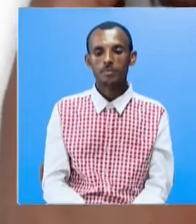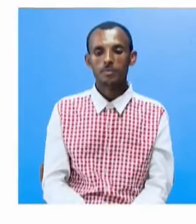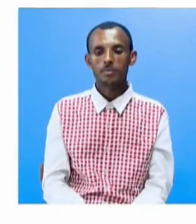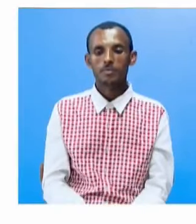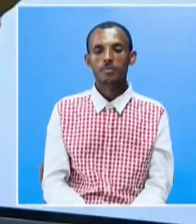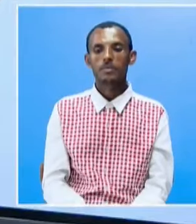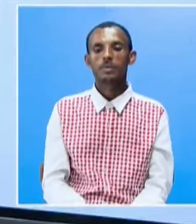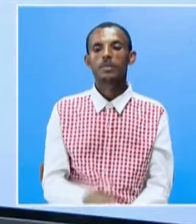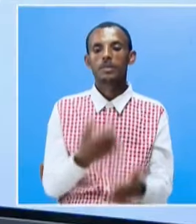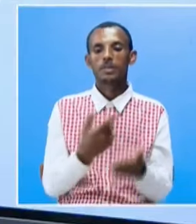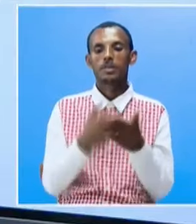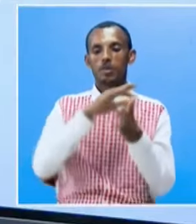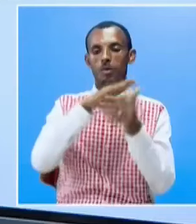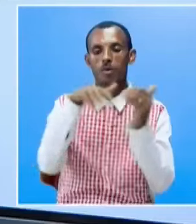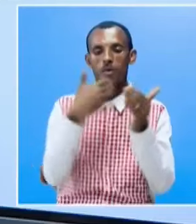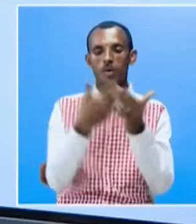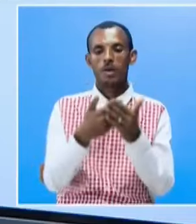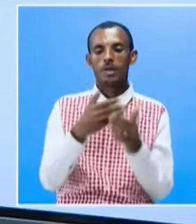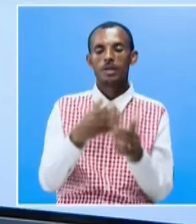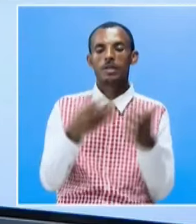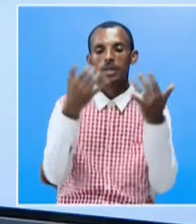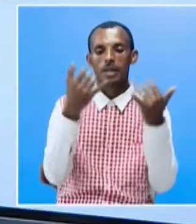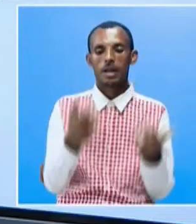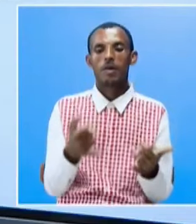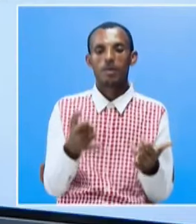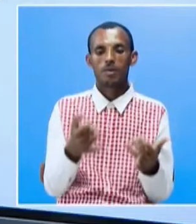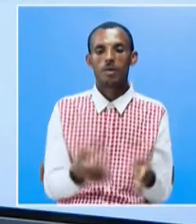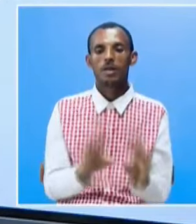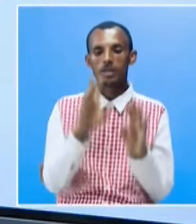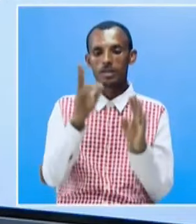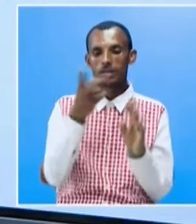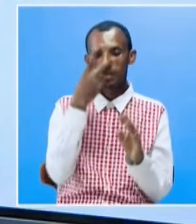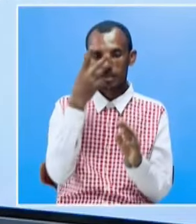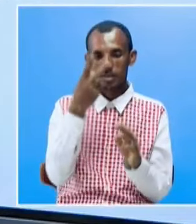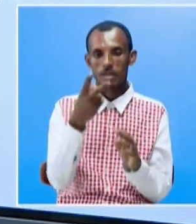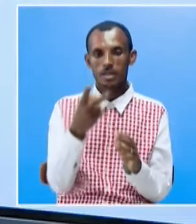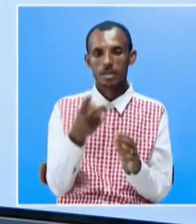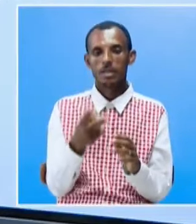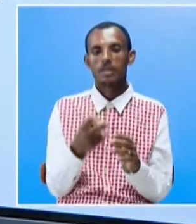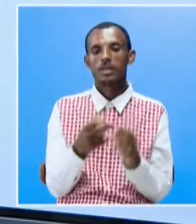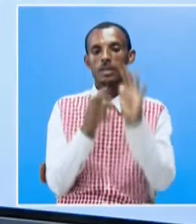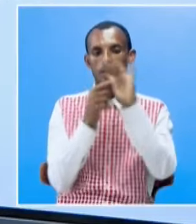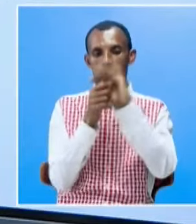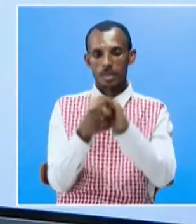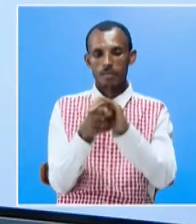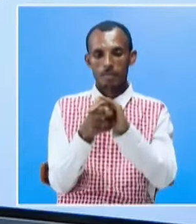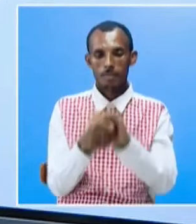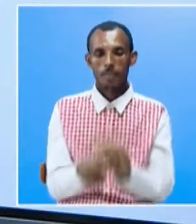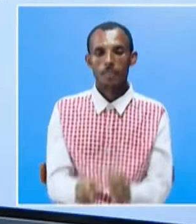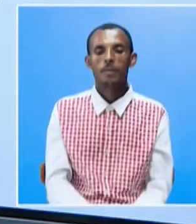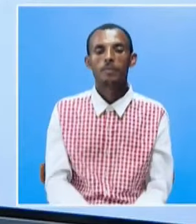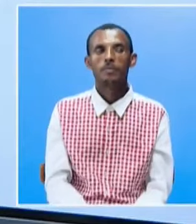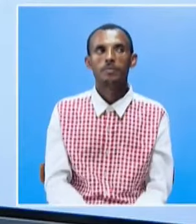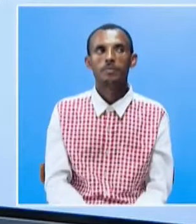So that's it. So now let's proceed to example.